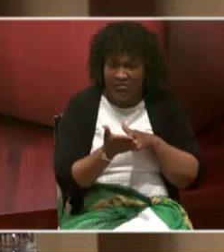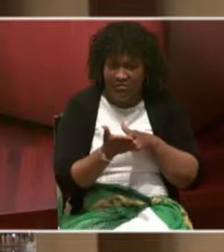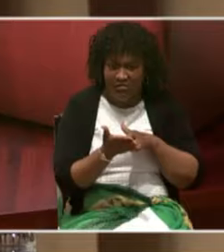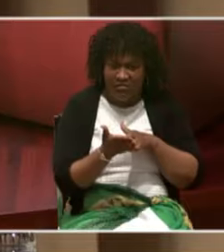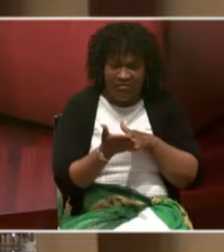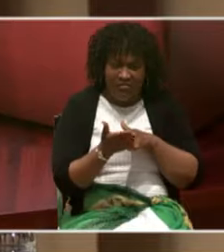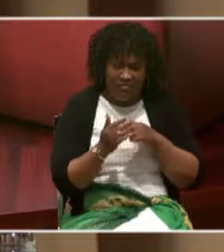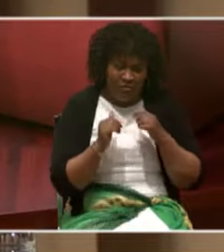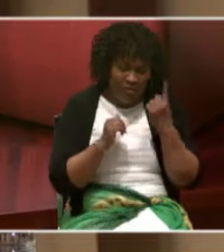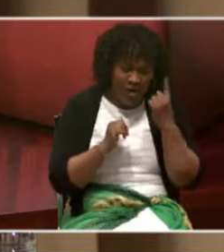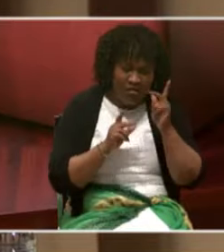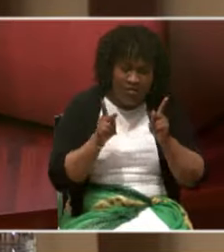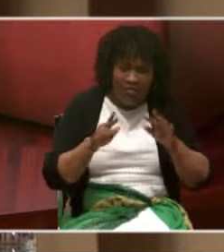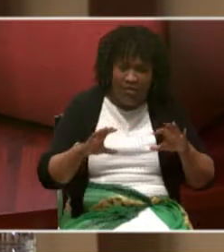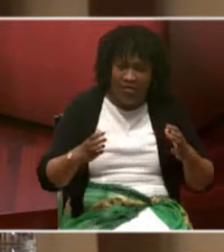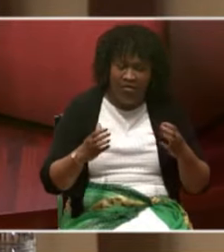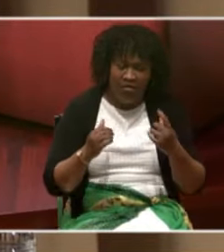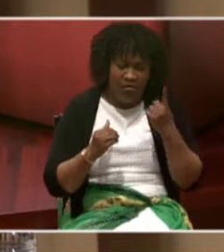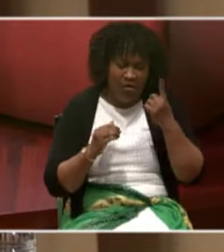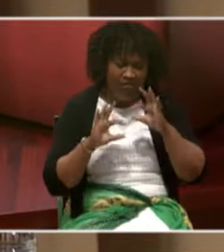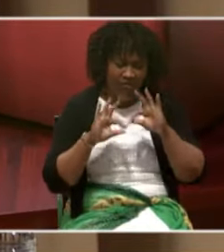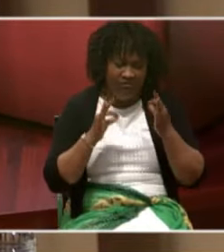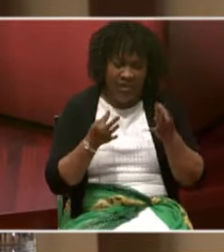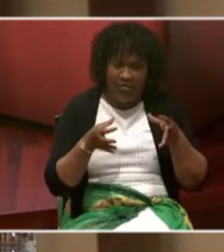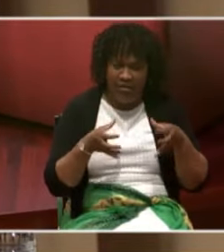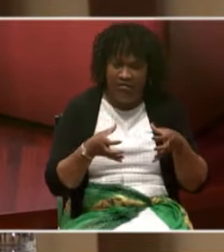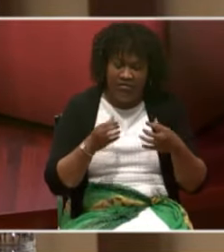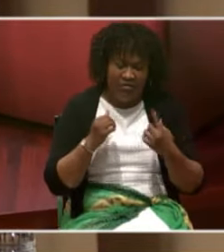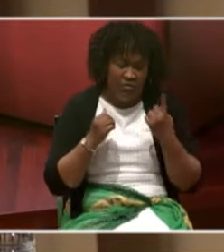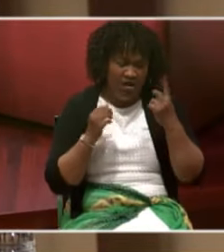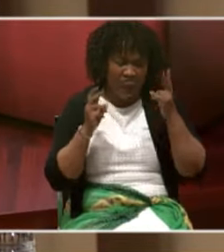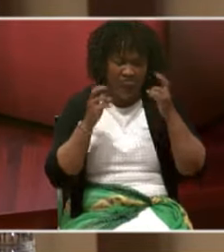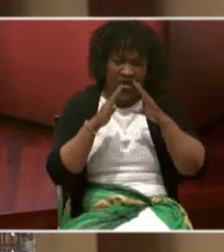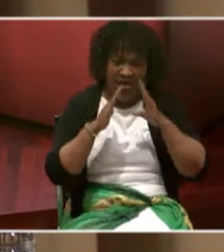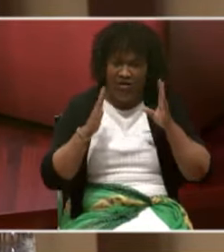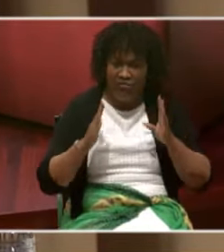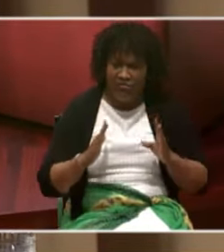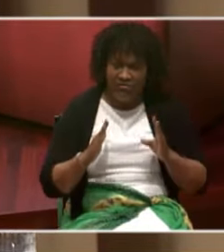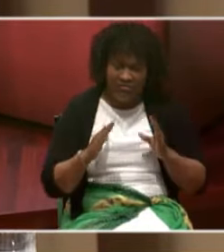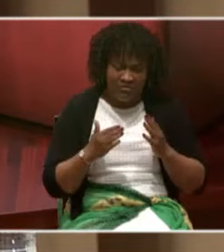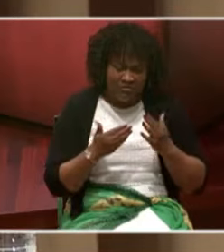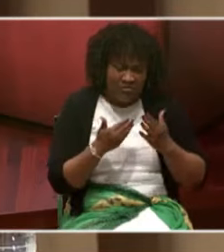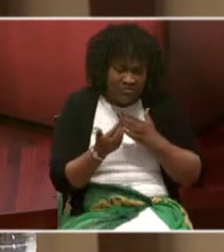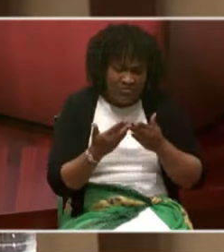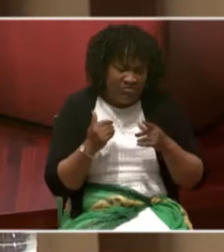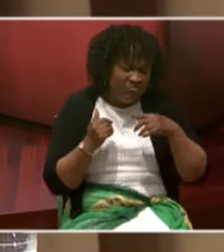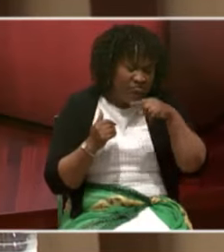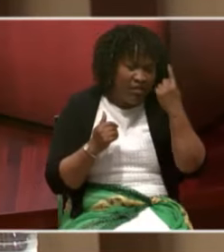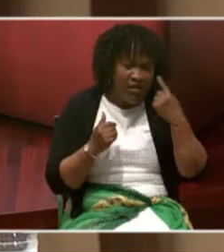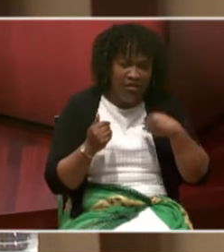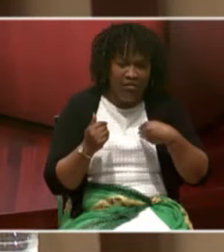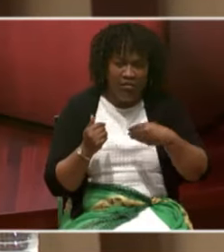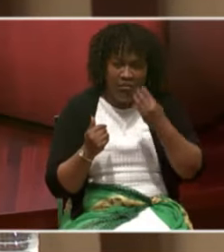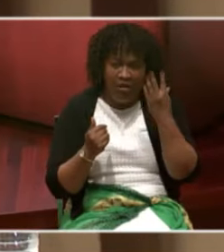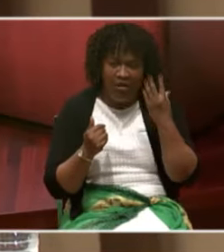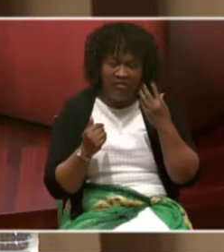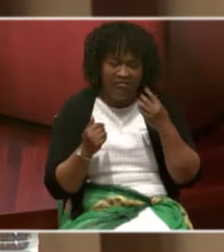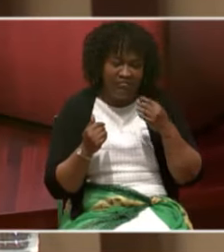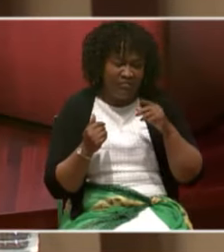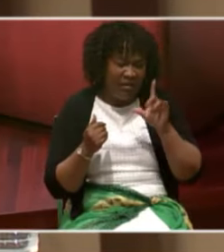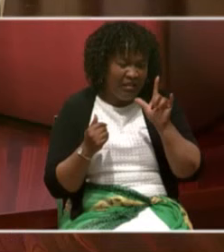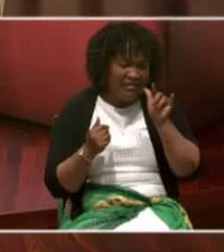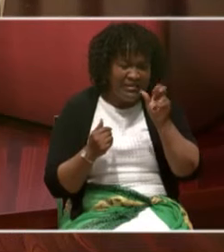Rochelle, how many people coming from New York? How many buses are coming from Philadelphia? How many people coming